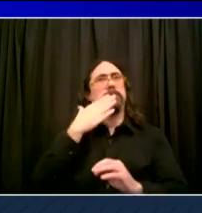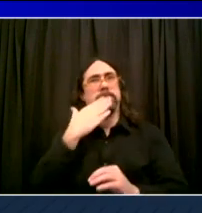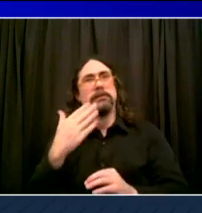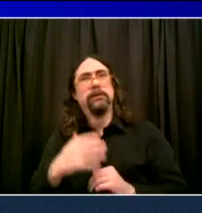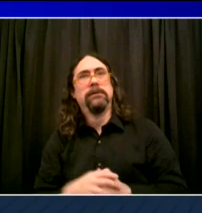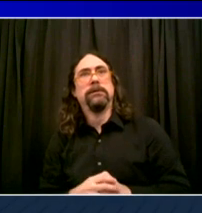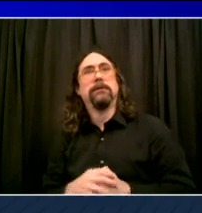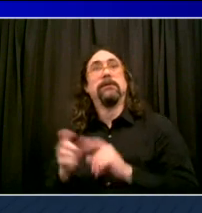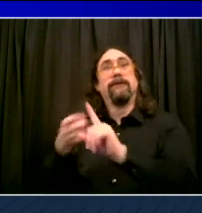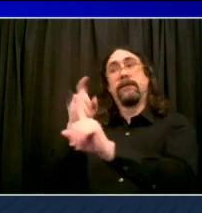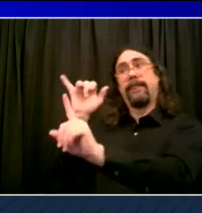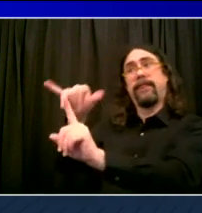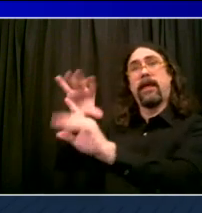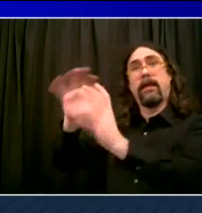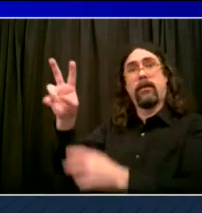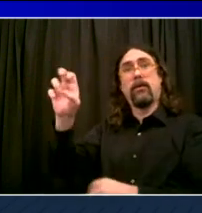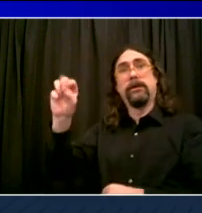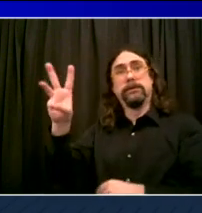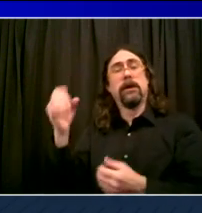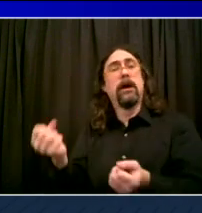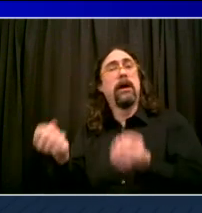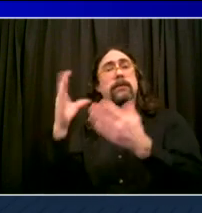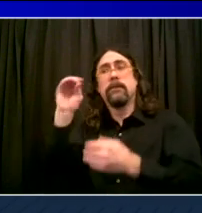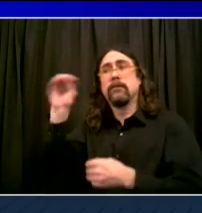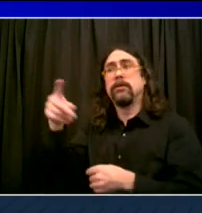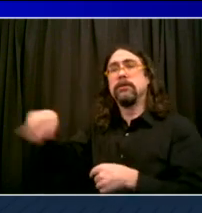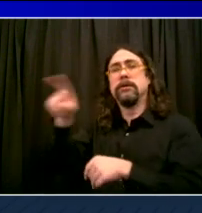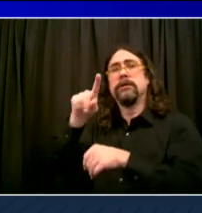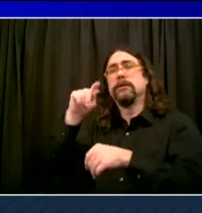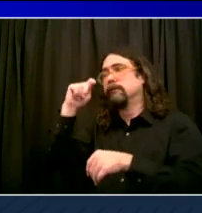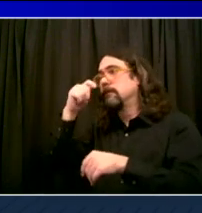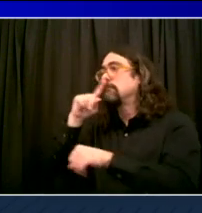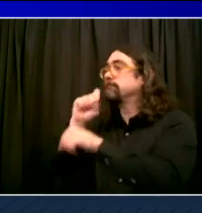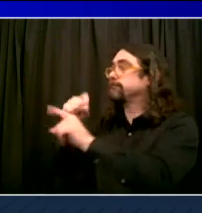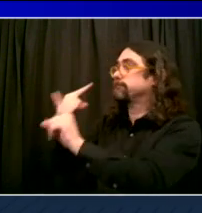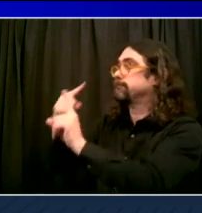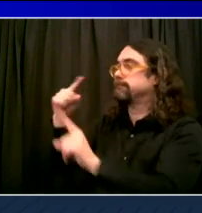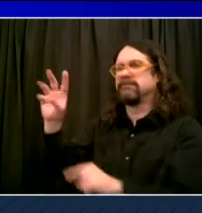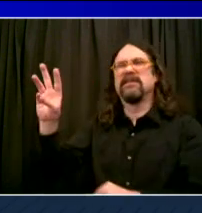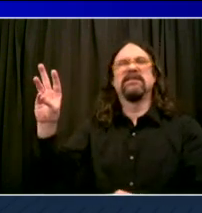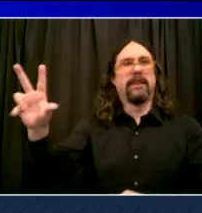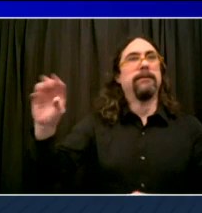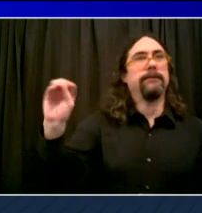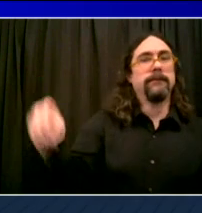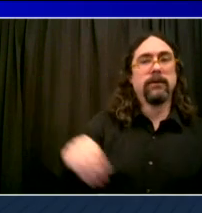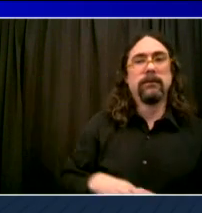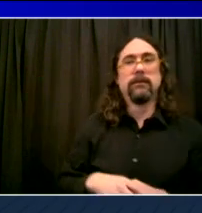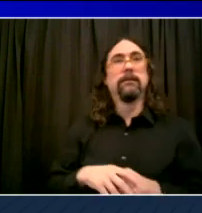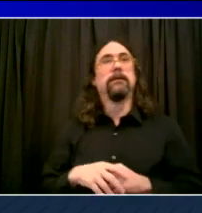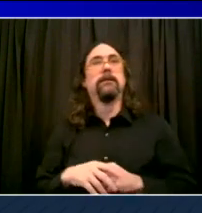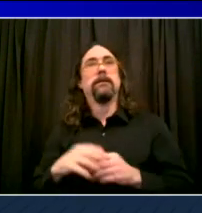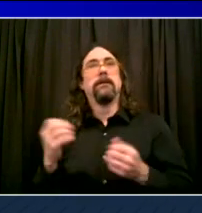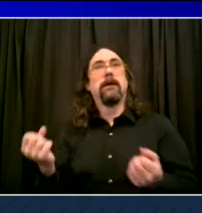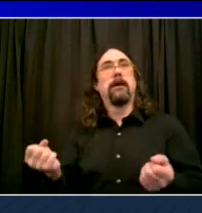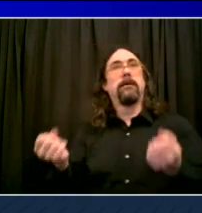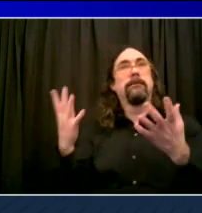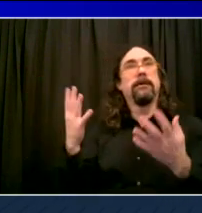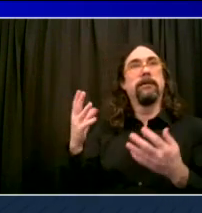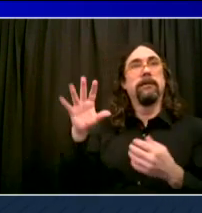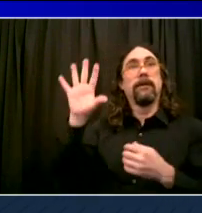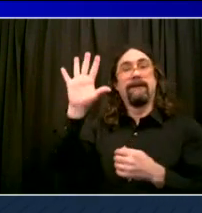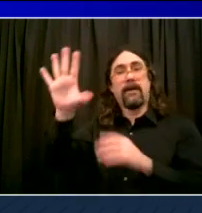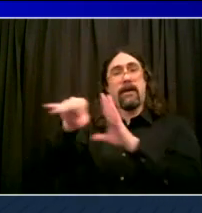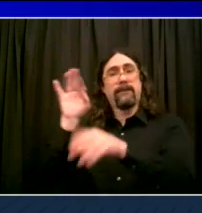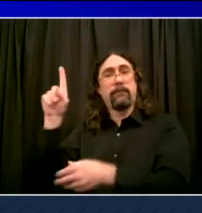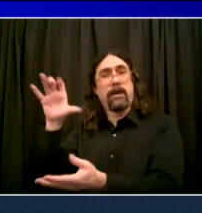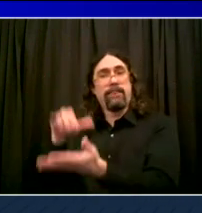rate, 5.09%, I'm sorry, 5.09 per 100,000. Number two, new reported cases on a